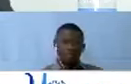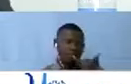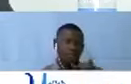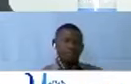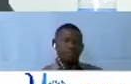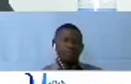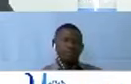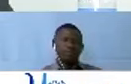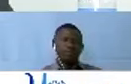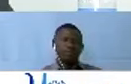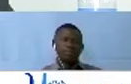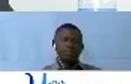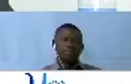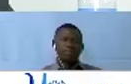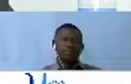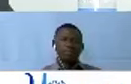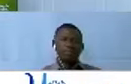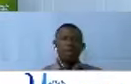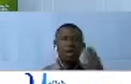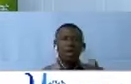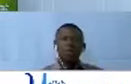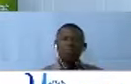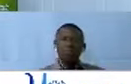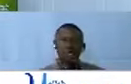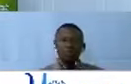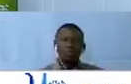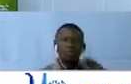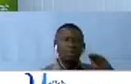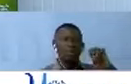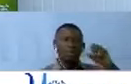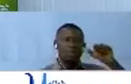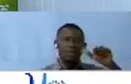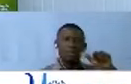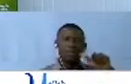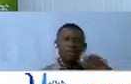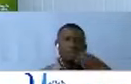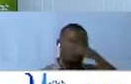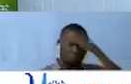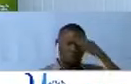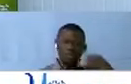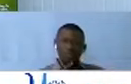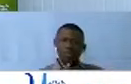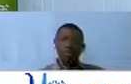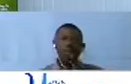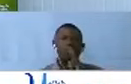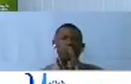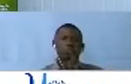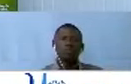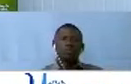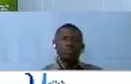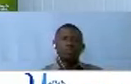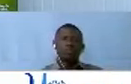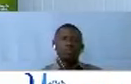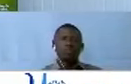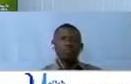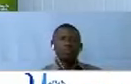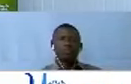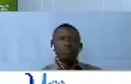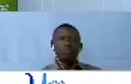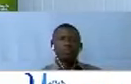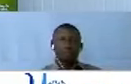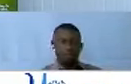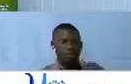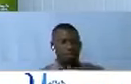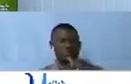And how about the NIA personnel? NIA Lamoldu. They are part of the high table, the